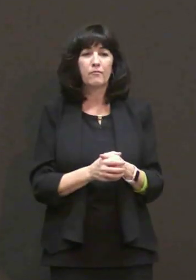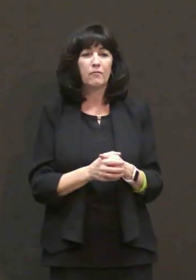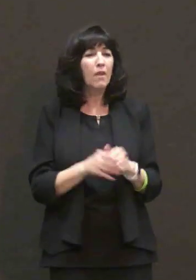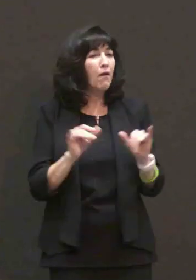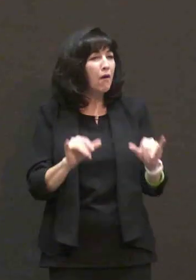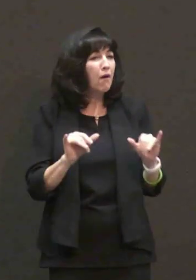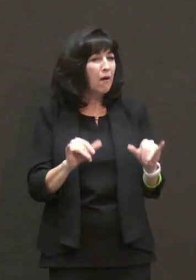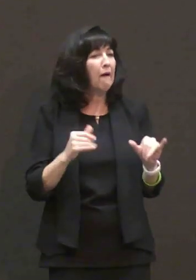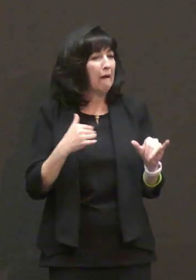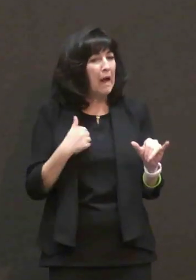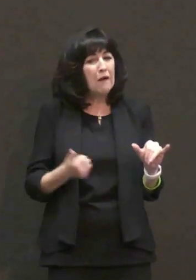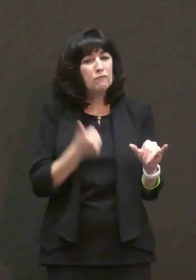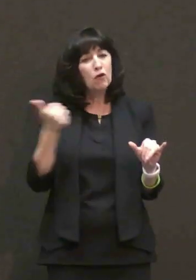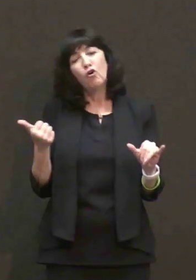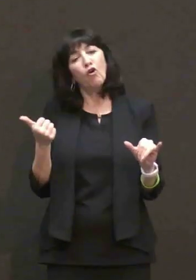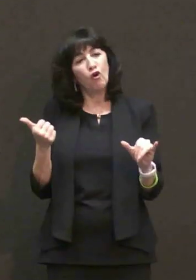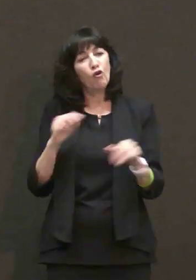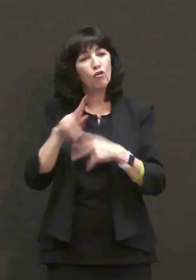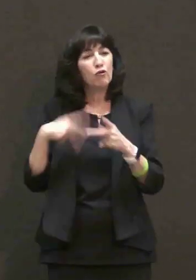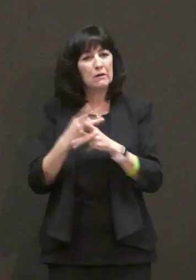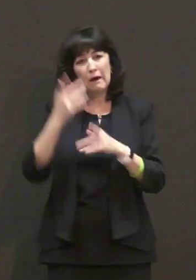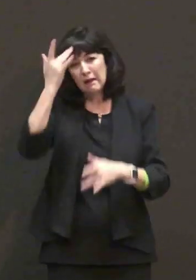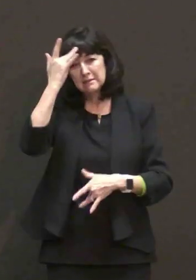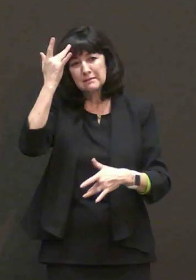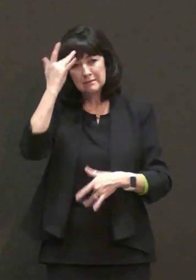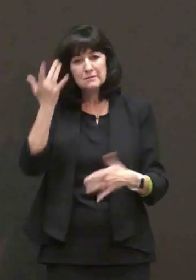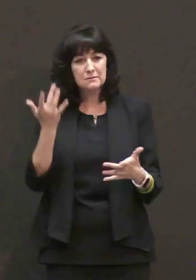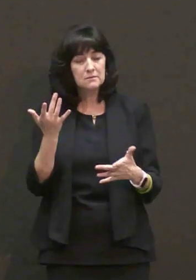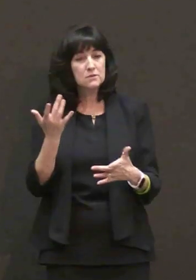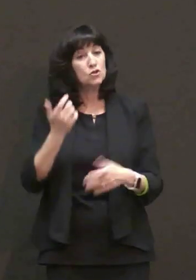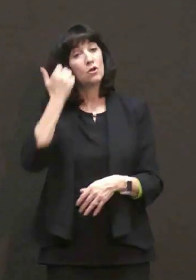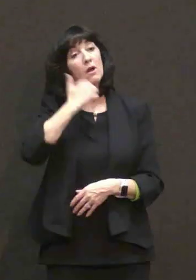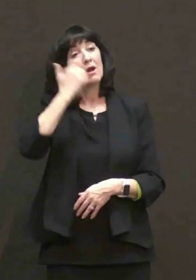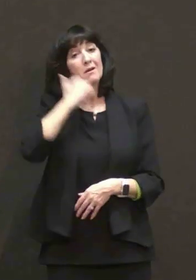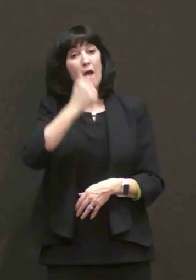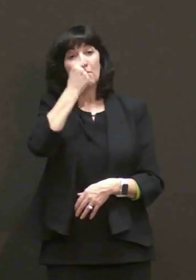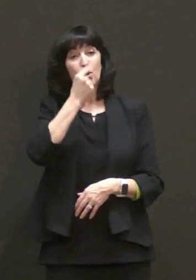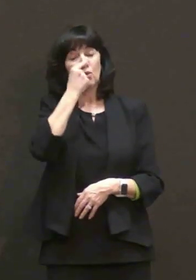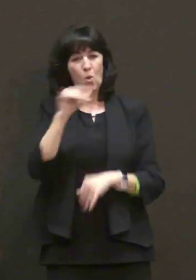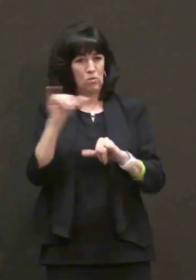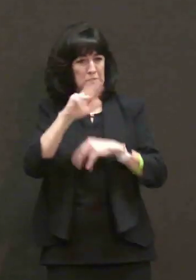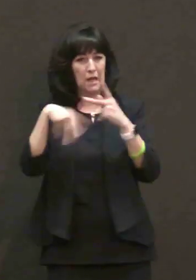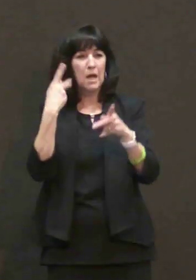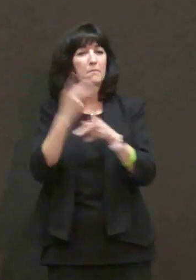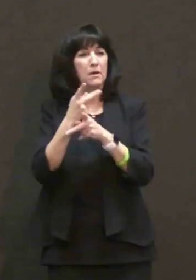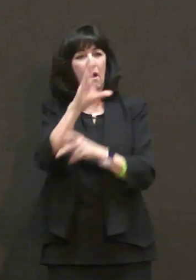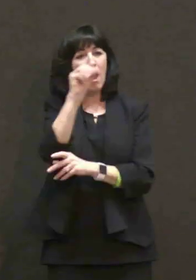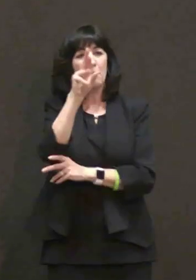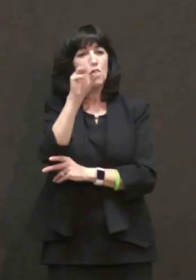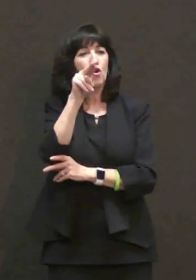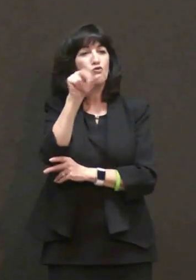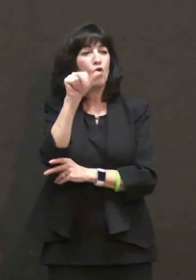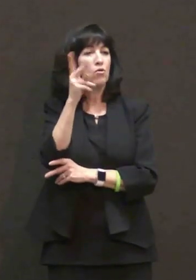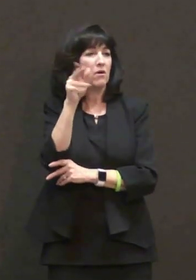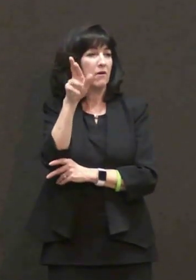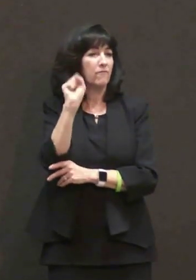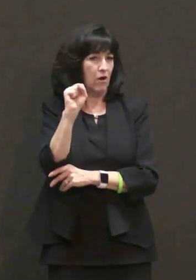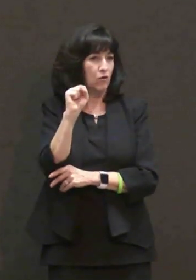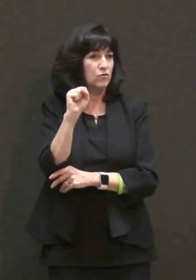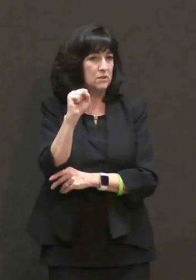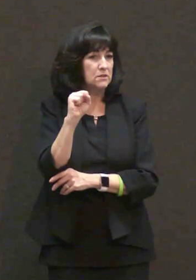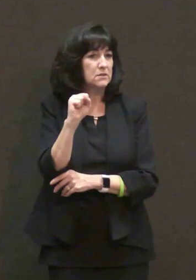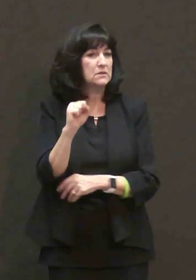right now. The common cold is actually a coronavirus, which is certainly circulating, but we're also still seeing